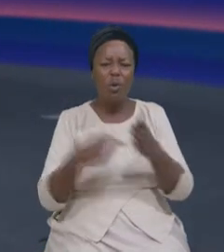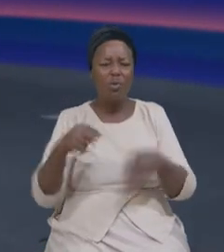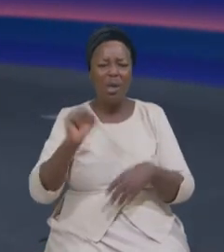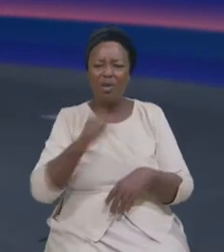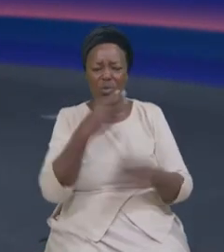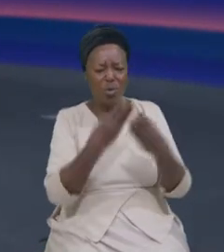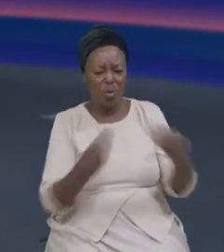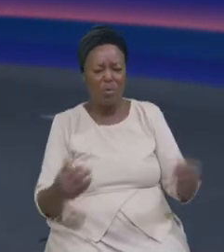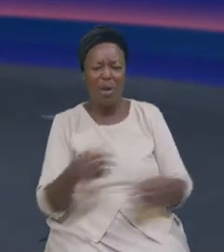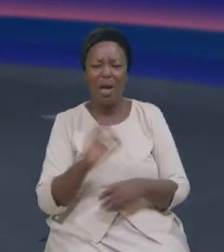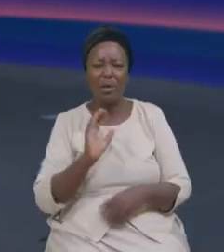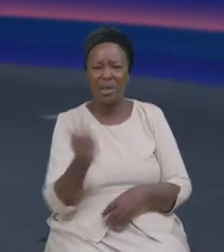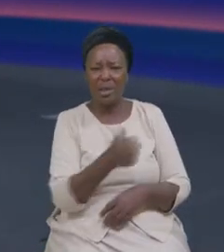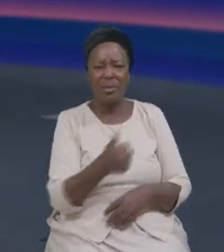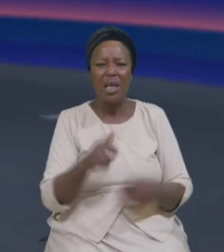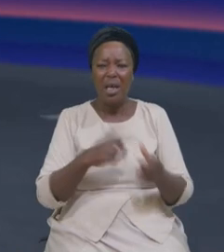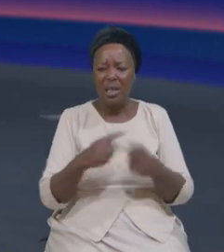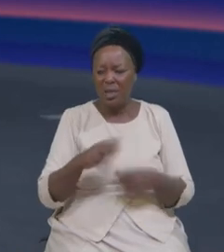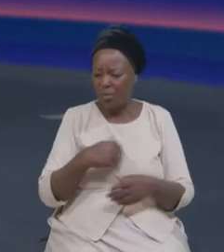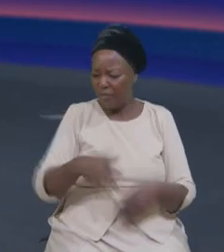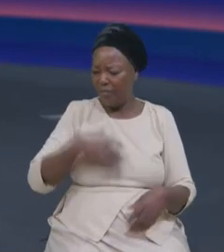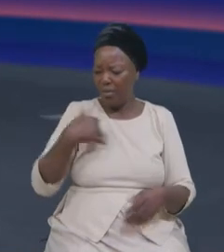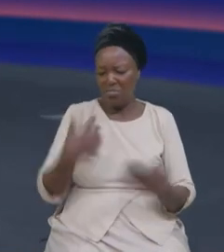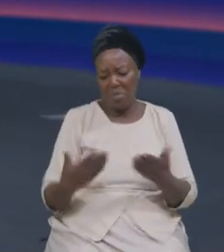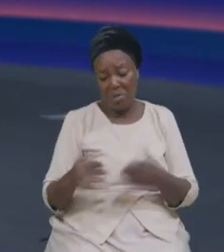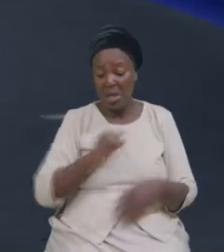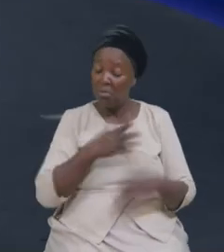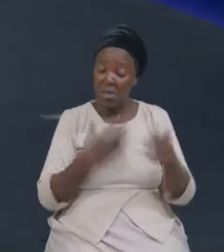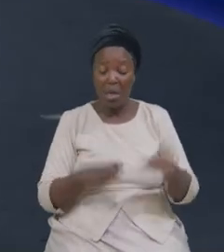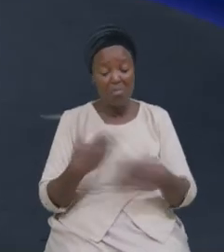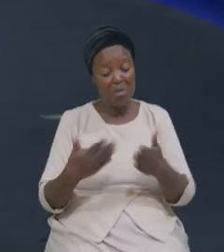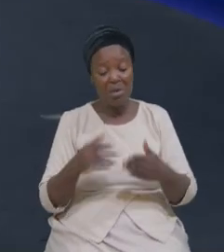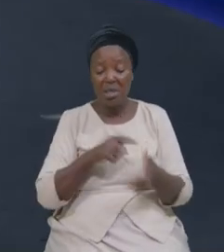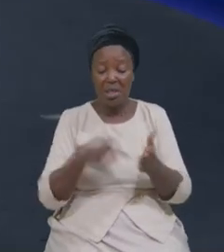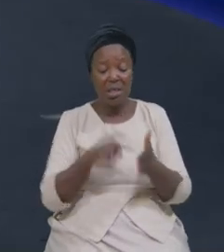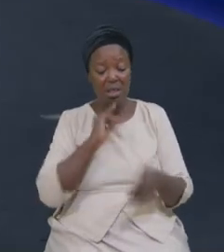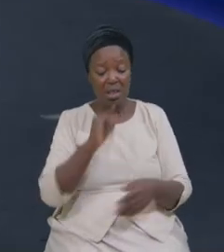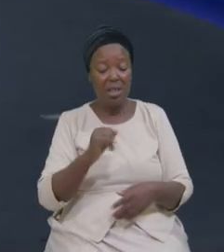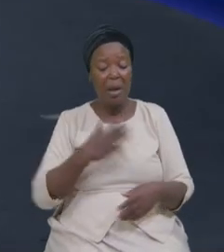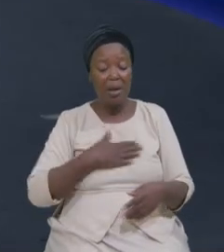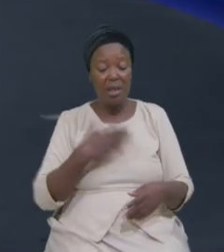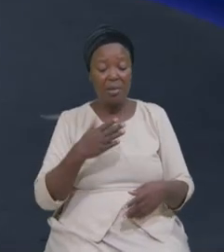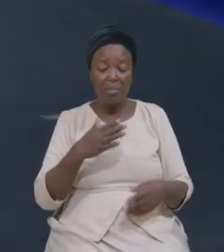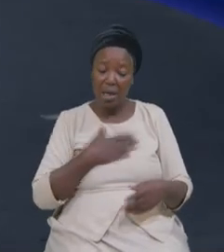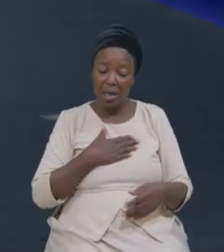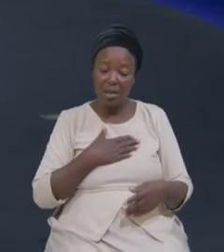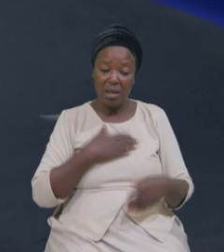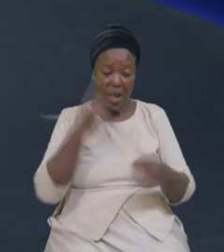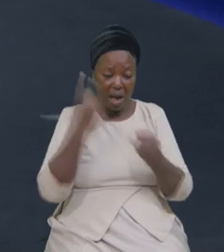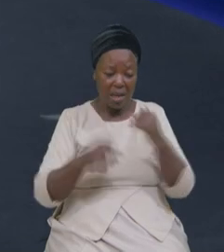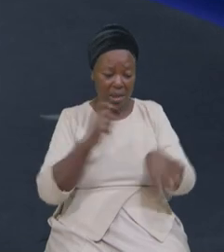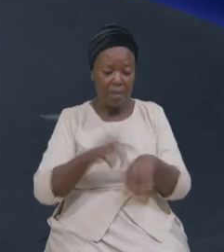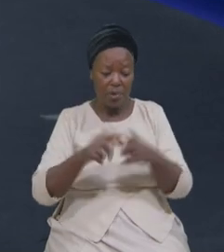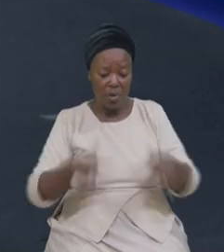think, is this the end of life? Am I going to go just like this? You know what we do? We cry.